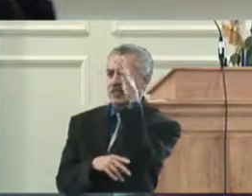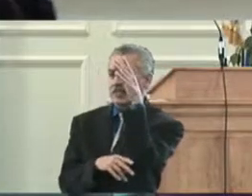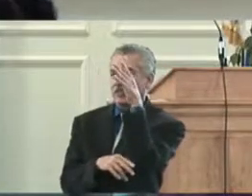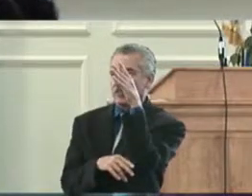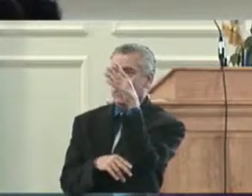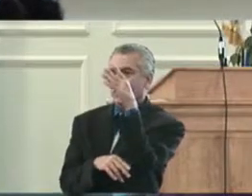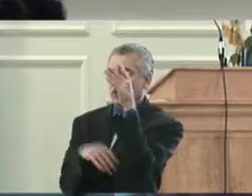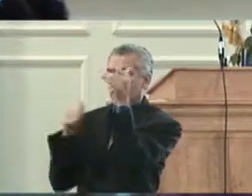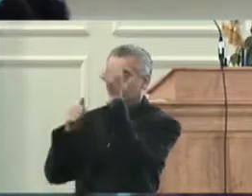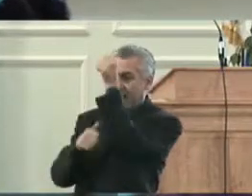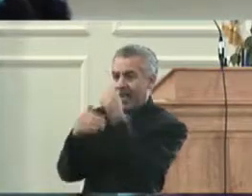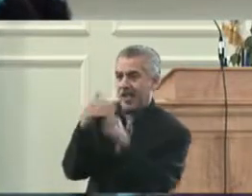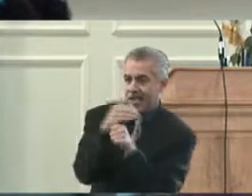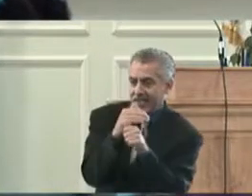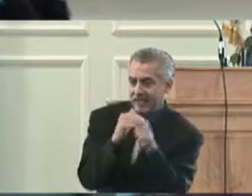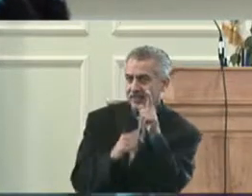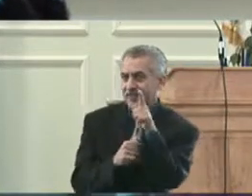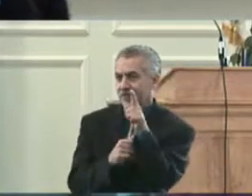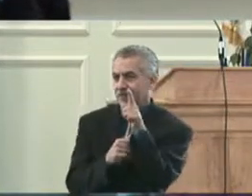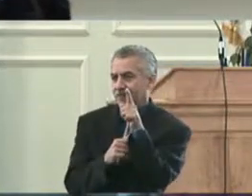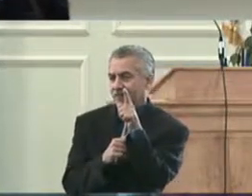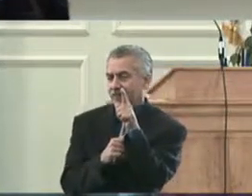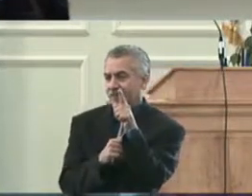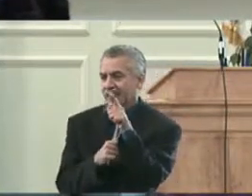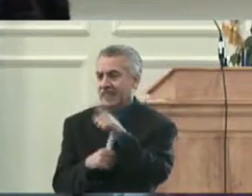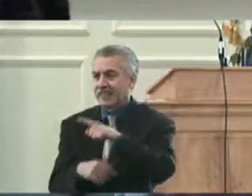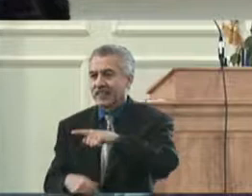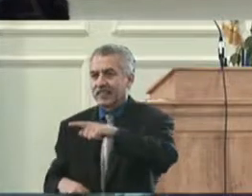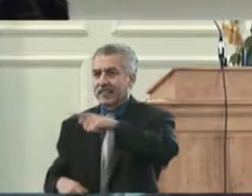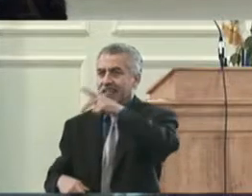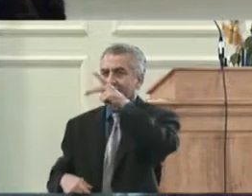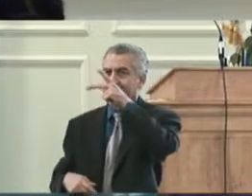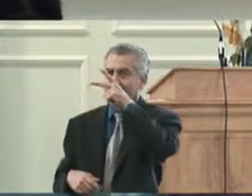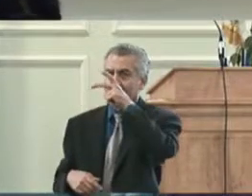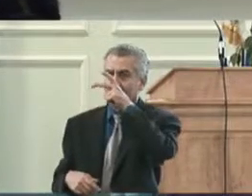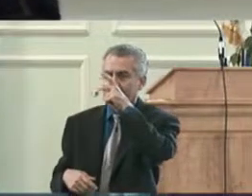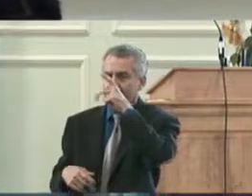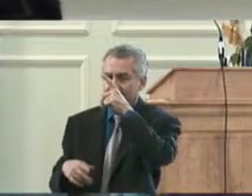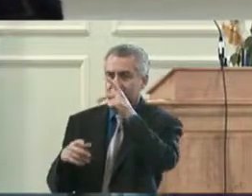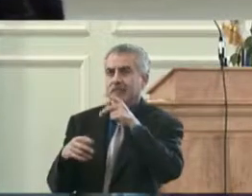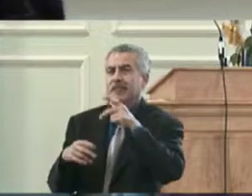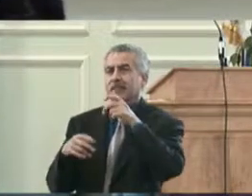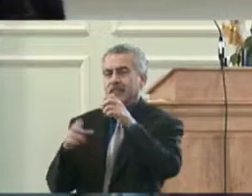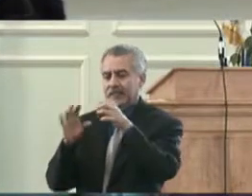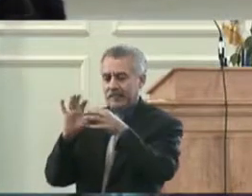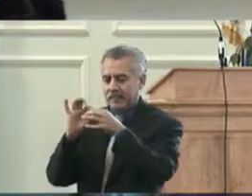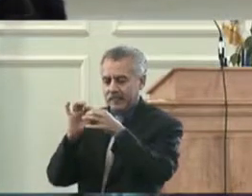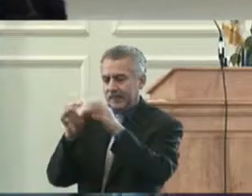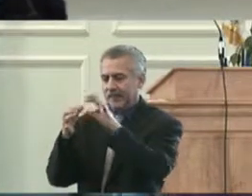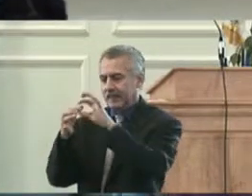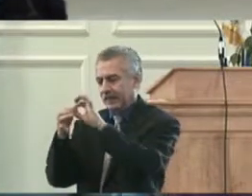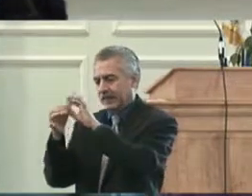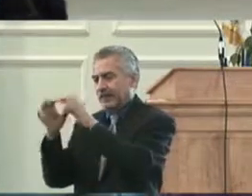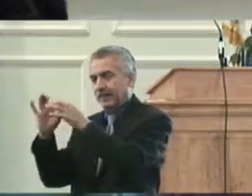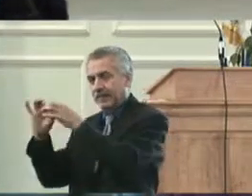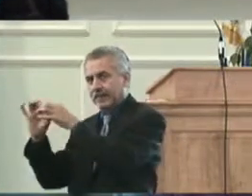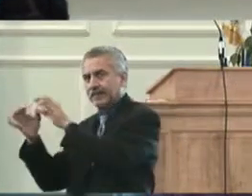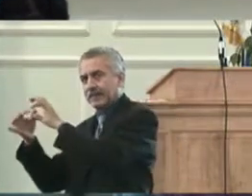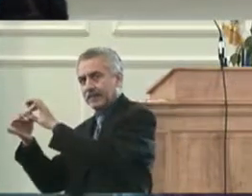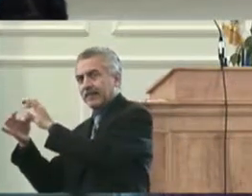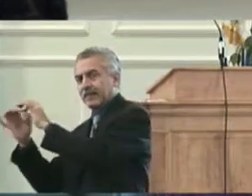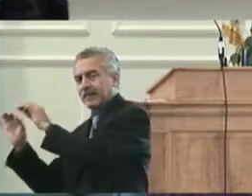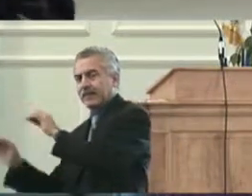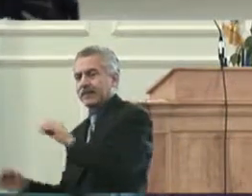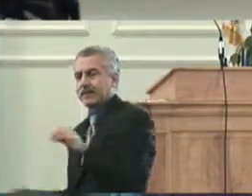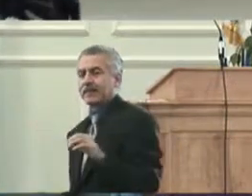their eggs. The flea needs the plankton to eat. The salamander needs to smell the algae and the plants,